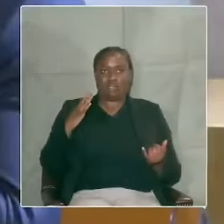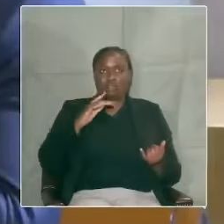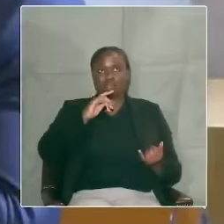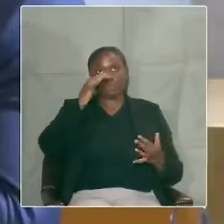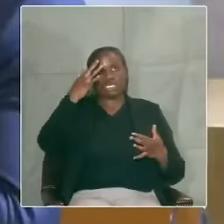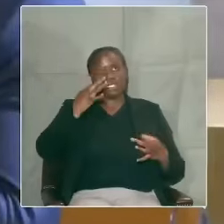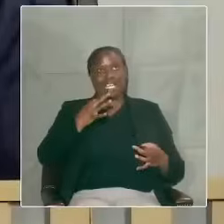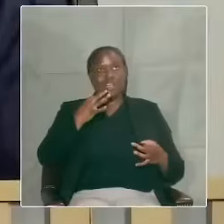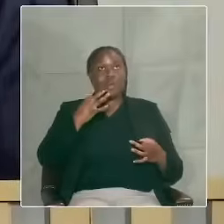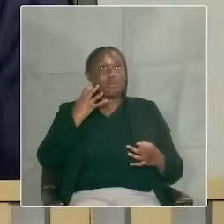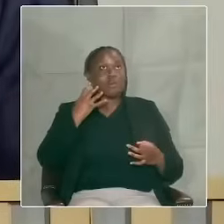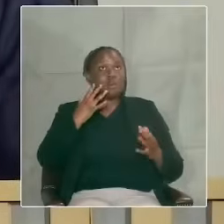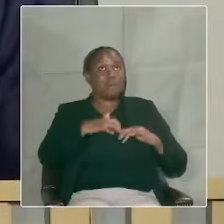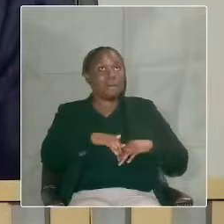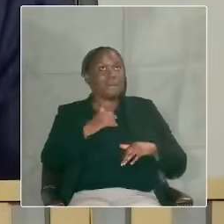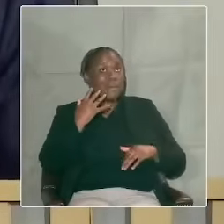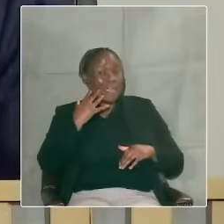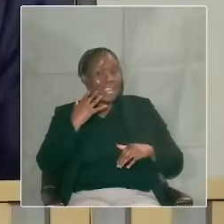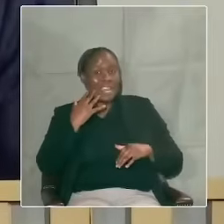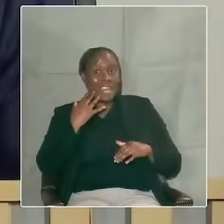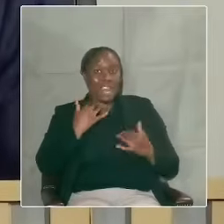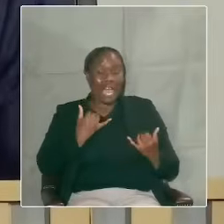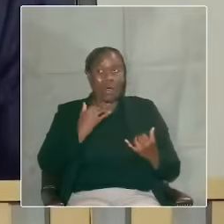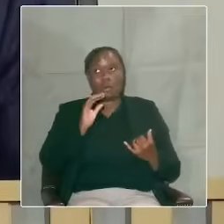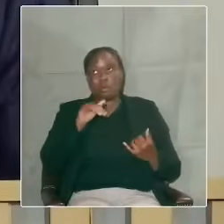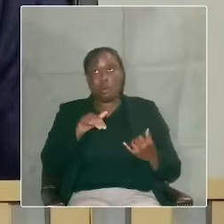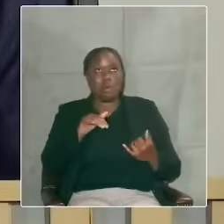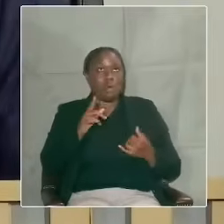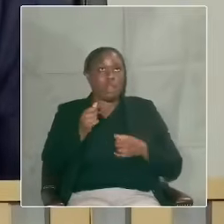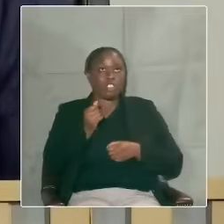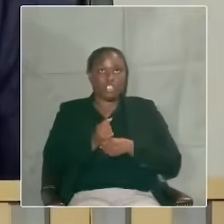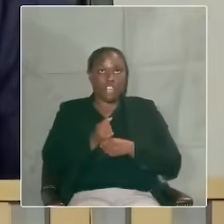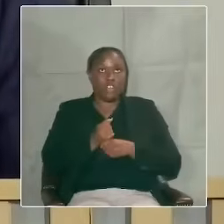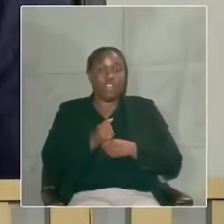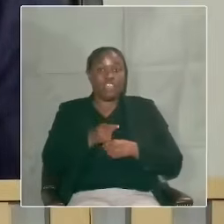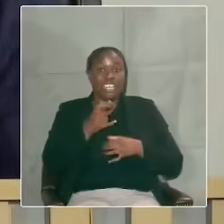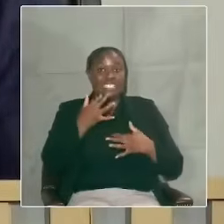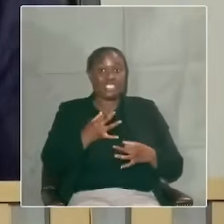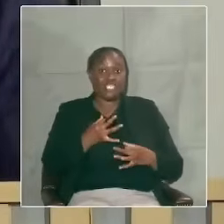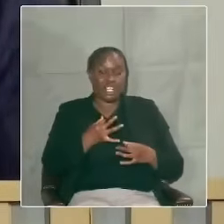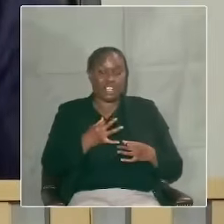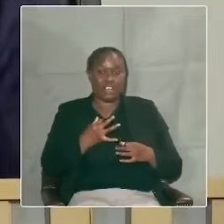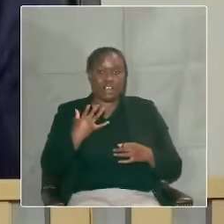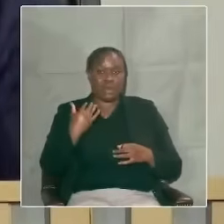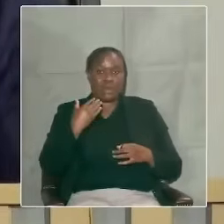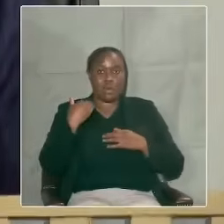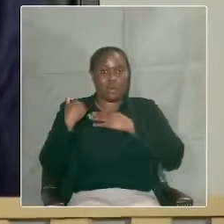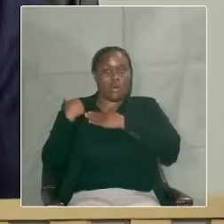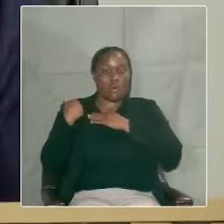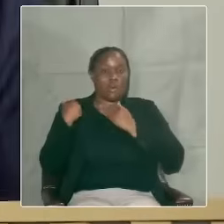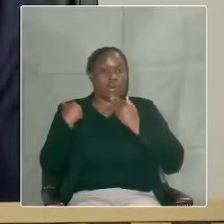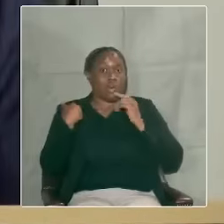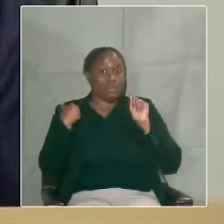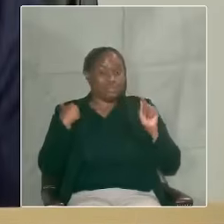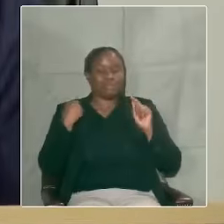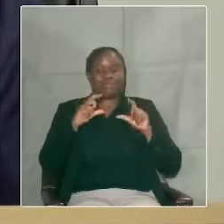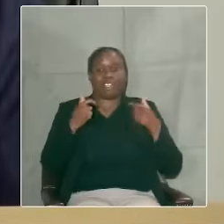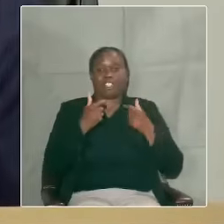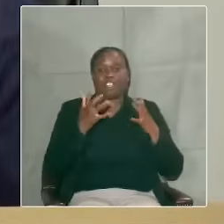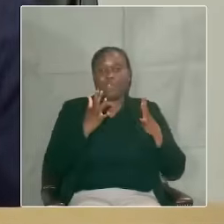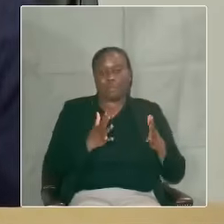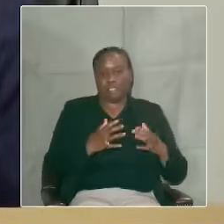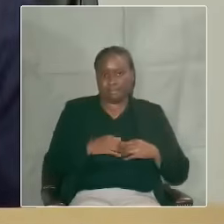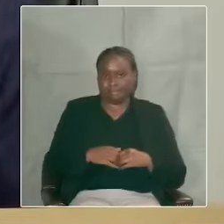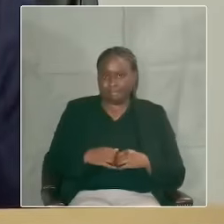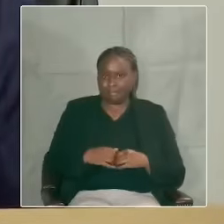But now in this case, even where one doesn't know why, would you go as far as disbanding a